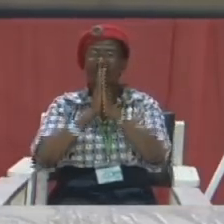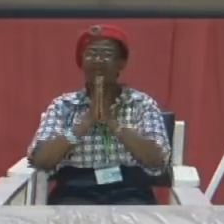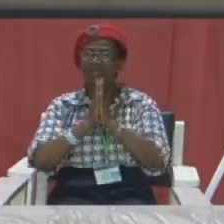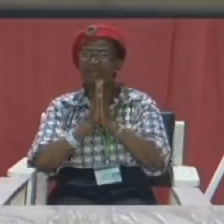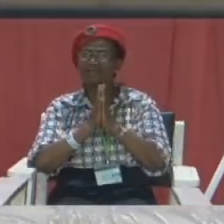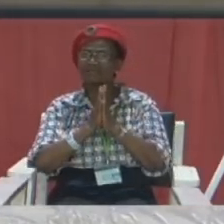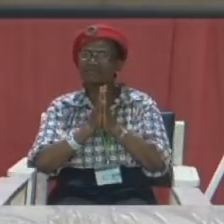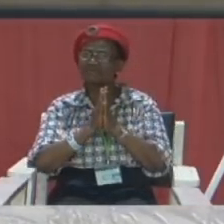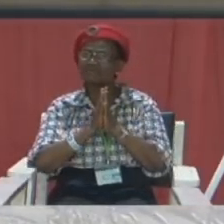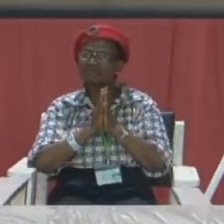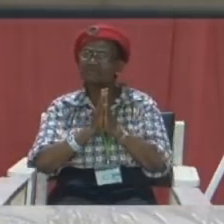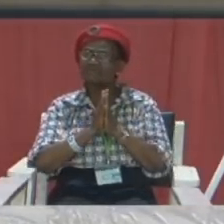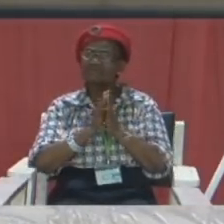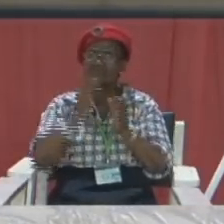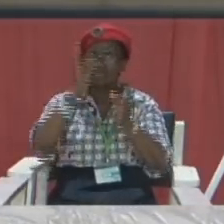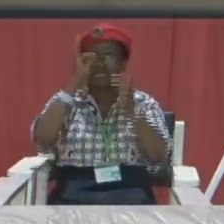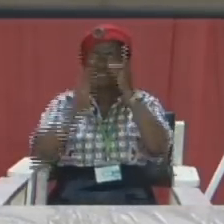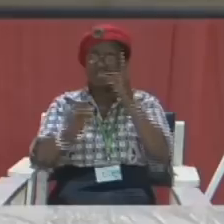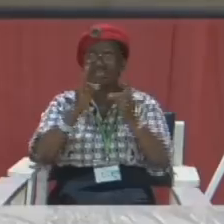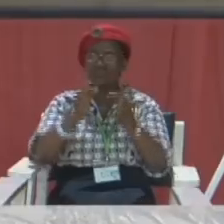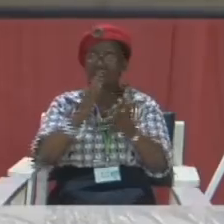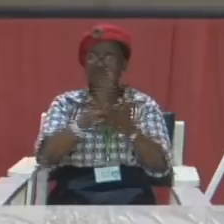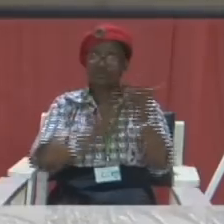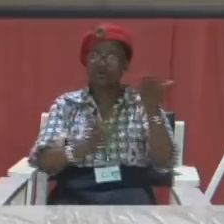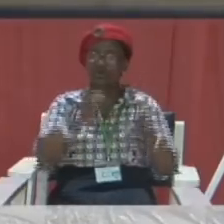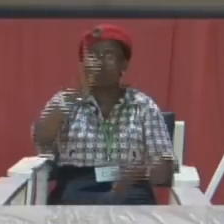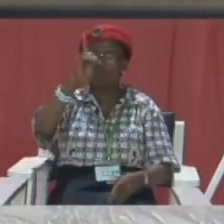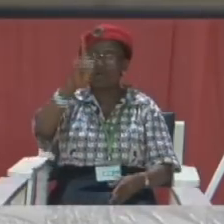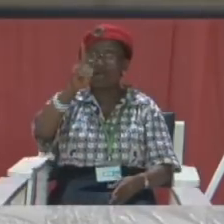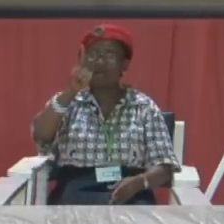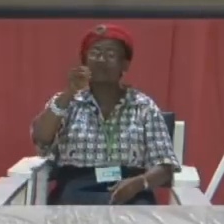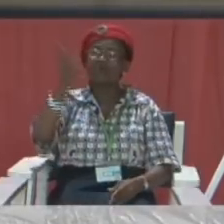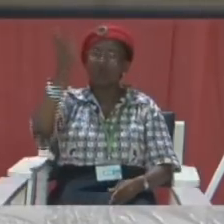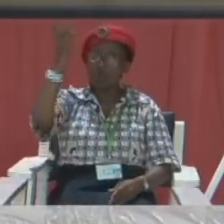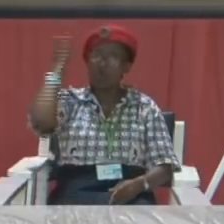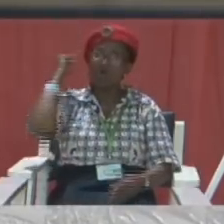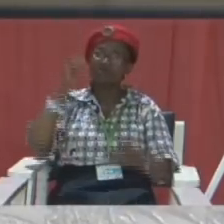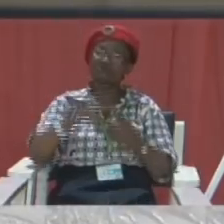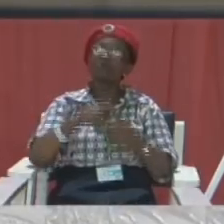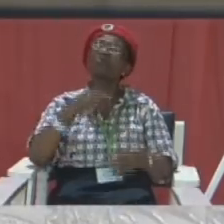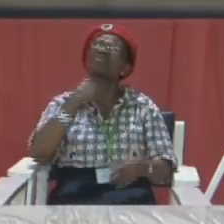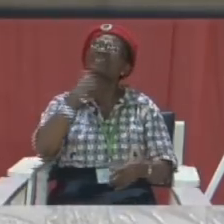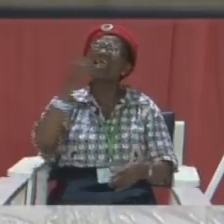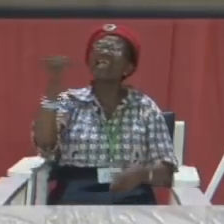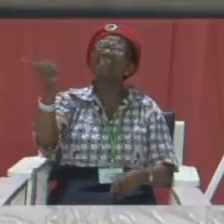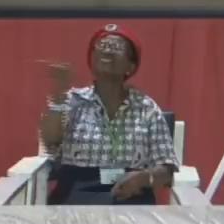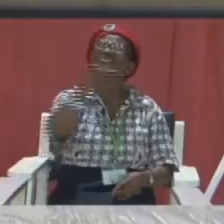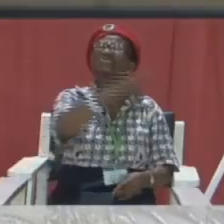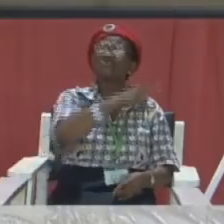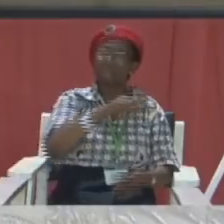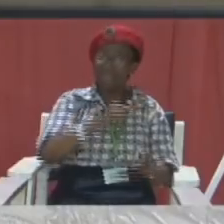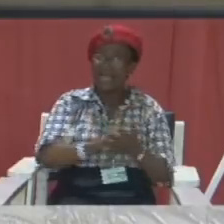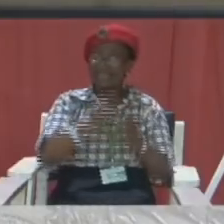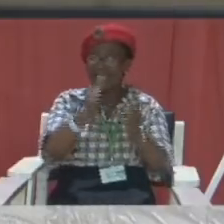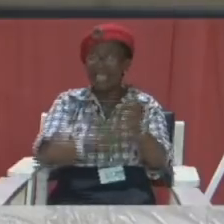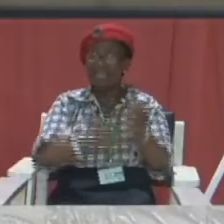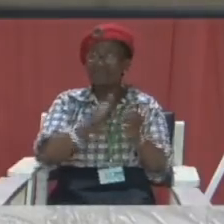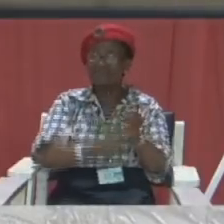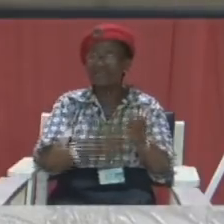someone were to tell you ti eyan kan ba so fun o that everything you pray about here today will